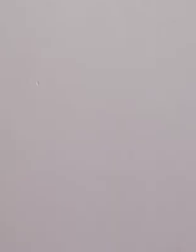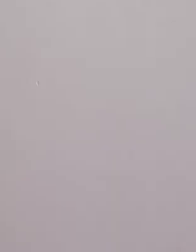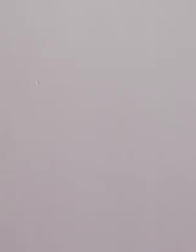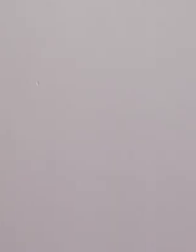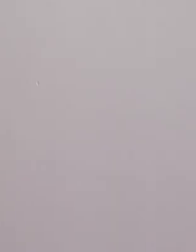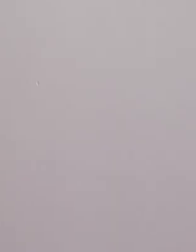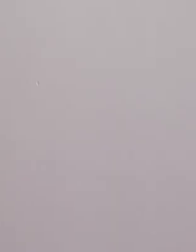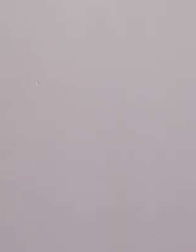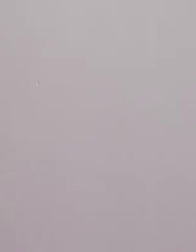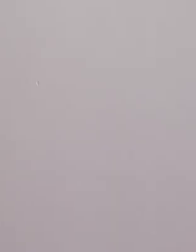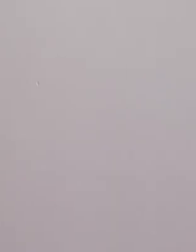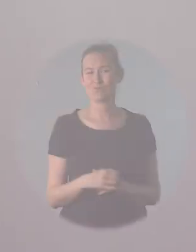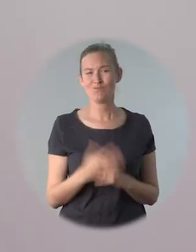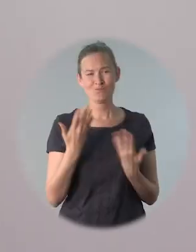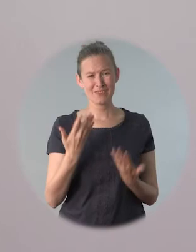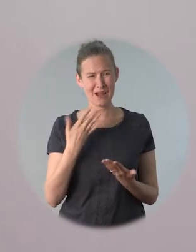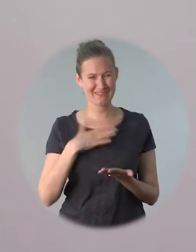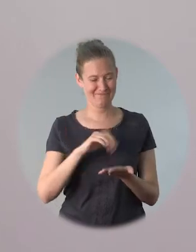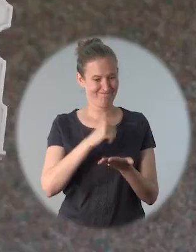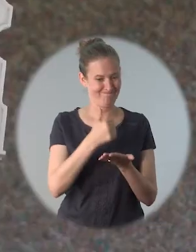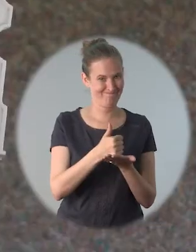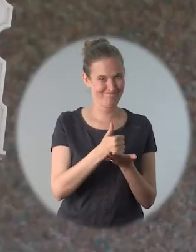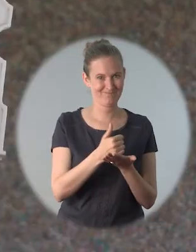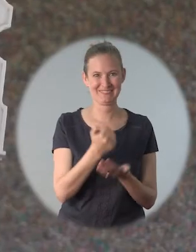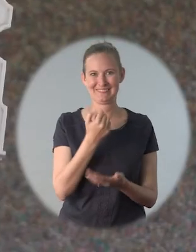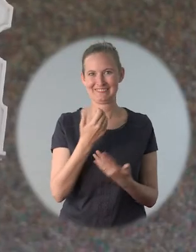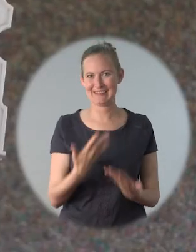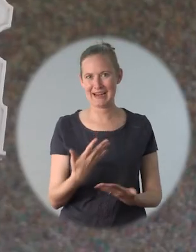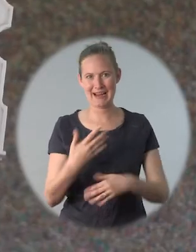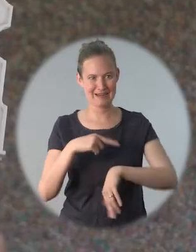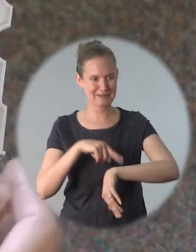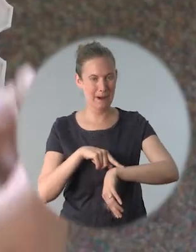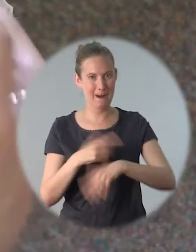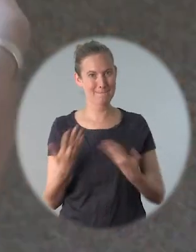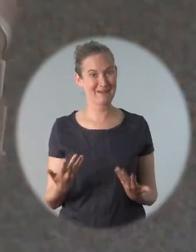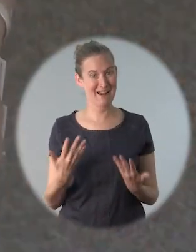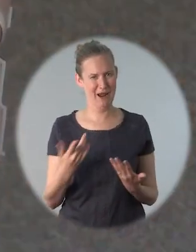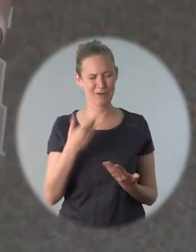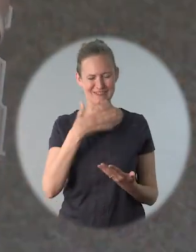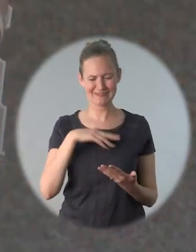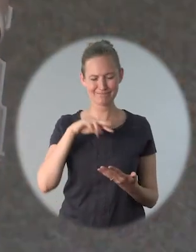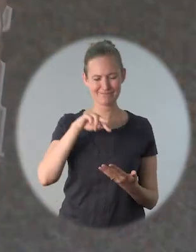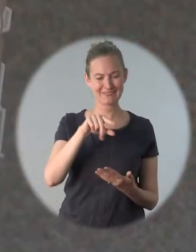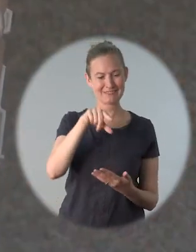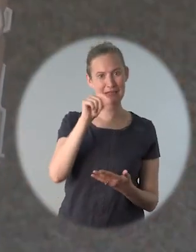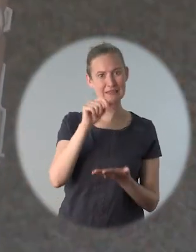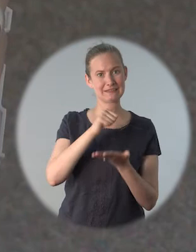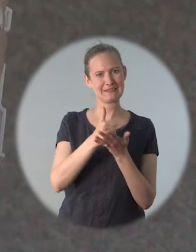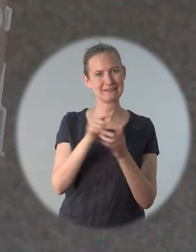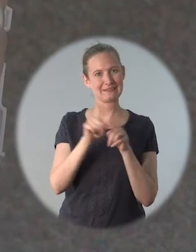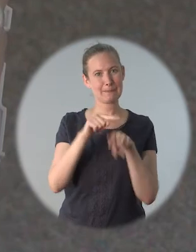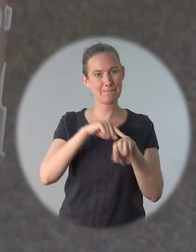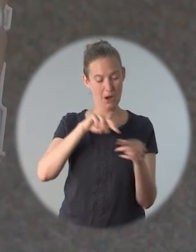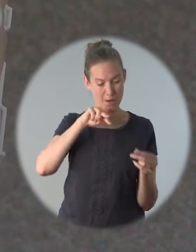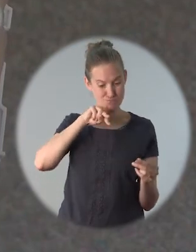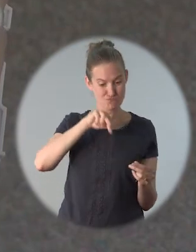of all I'm going to set the current day and time. To do this I press select and set at the same time